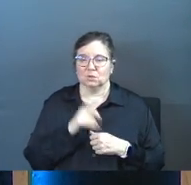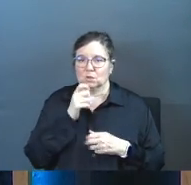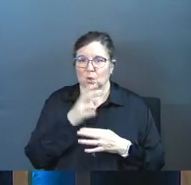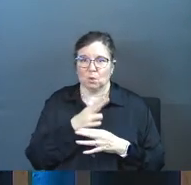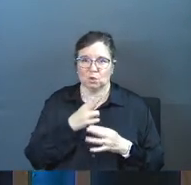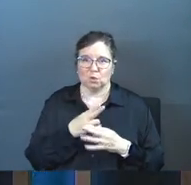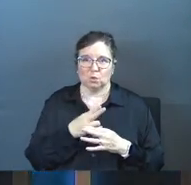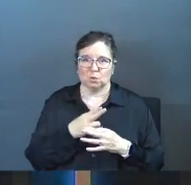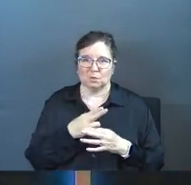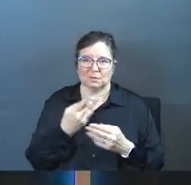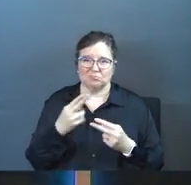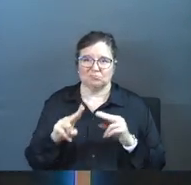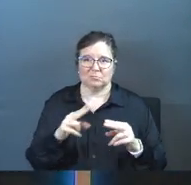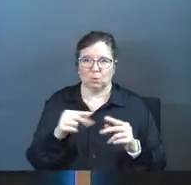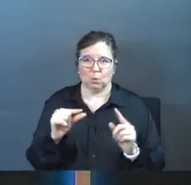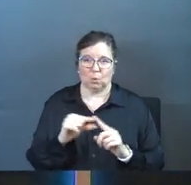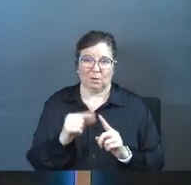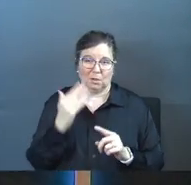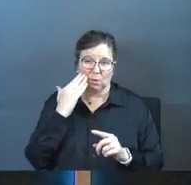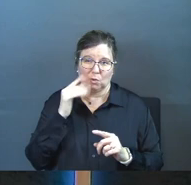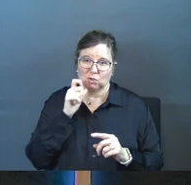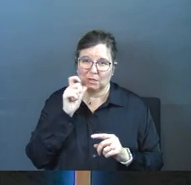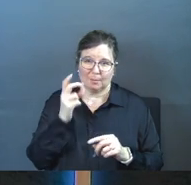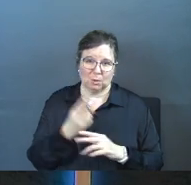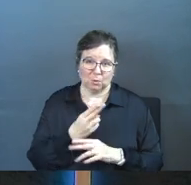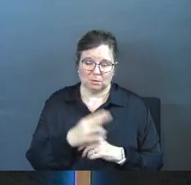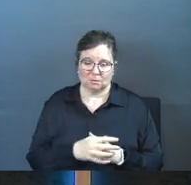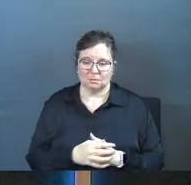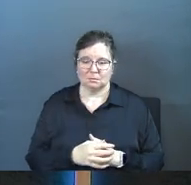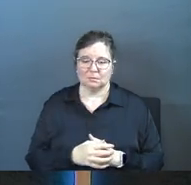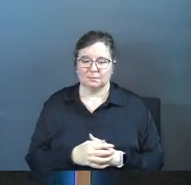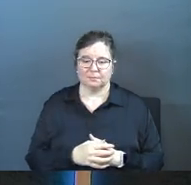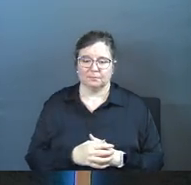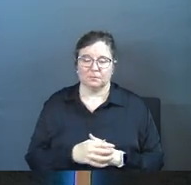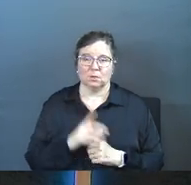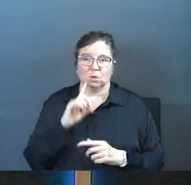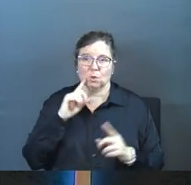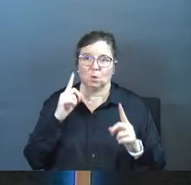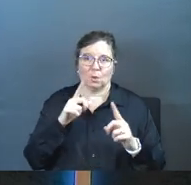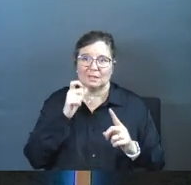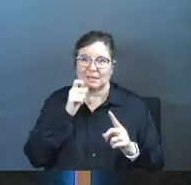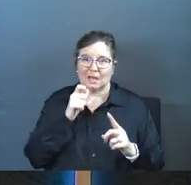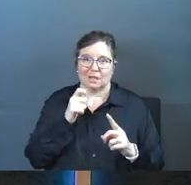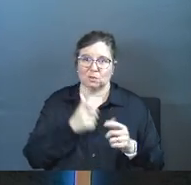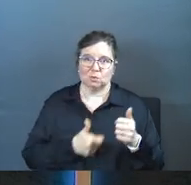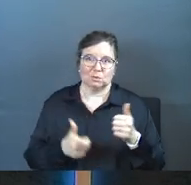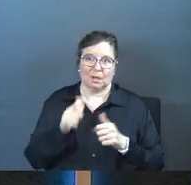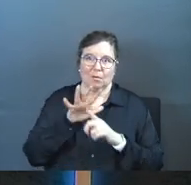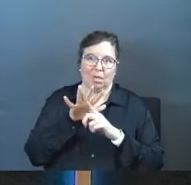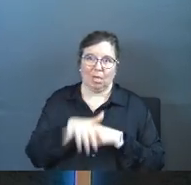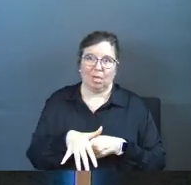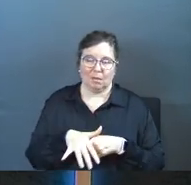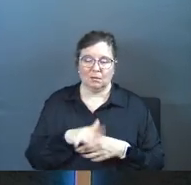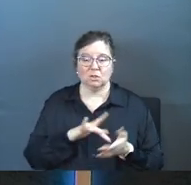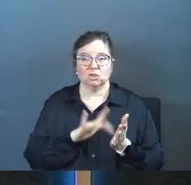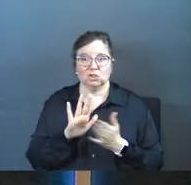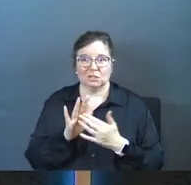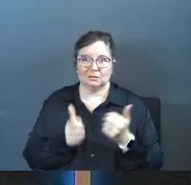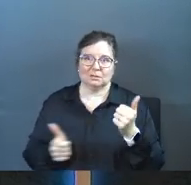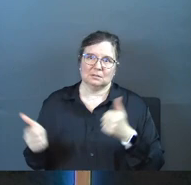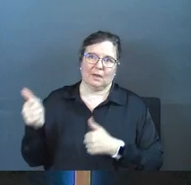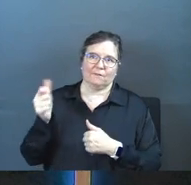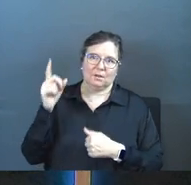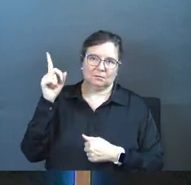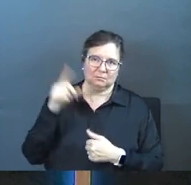Don't use cutting words that you know better should not be used. Your goal is not to dominate and be alpha. Jesus is alpha.